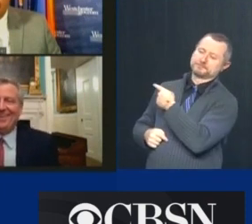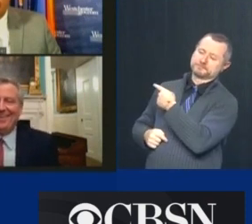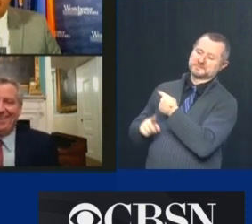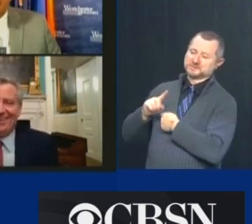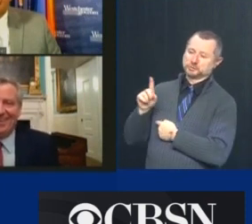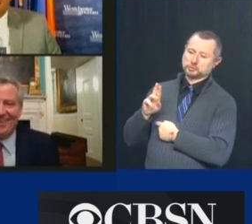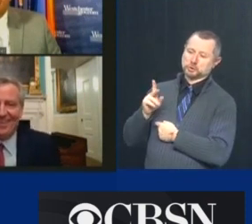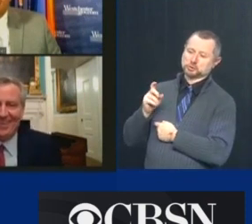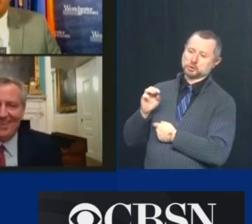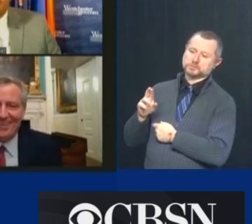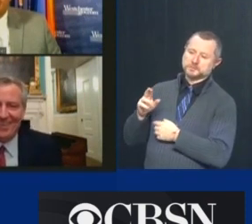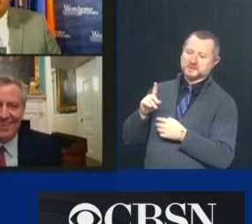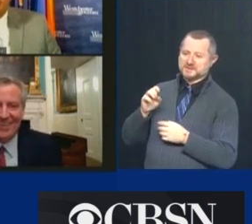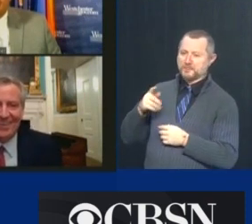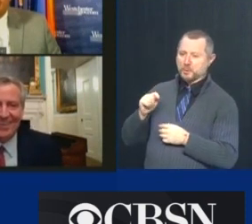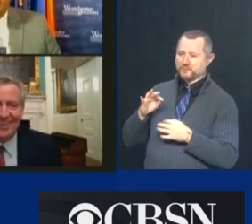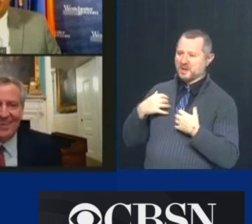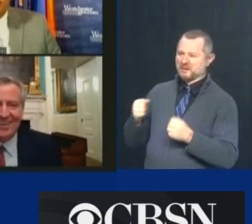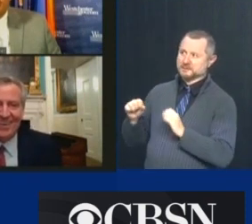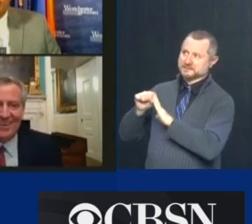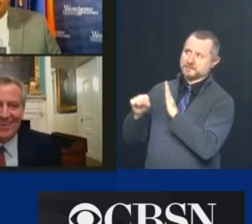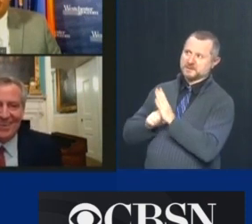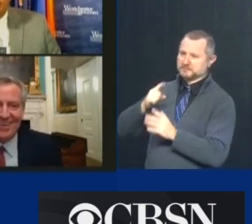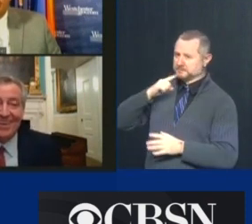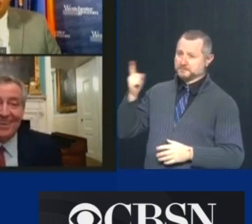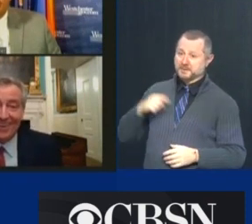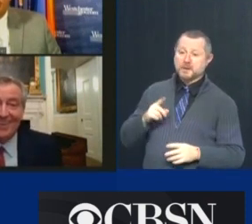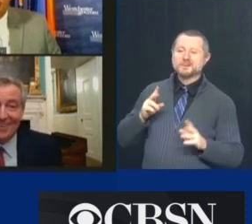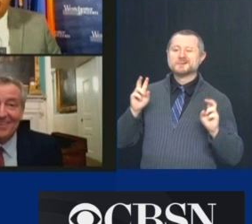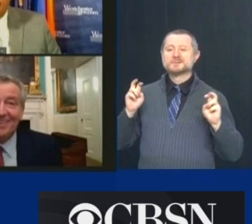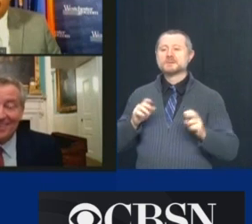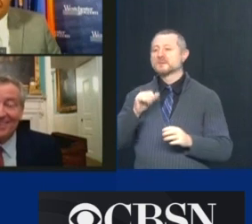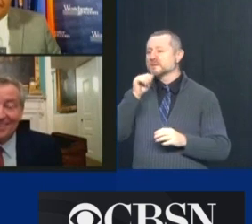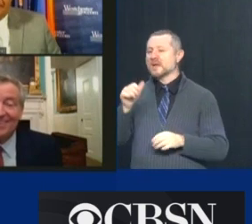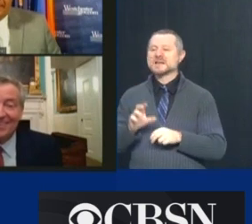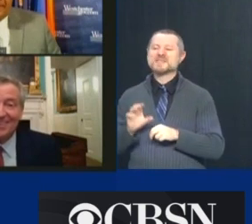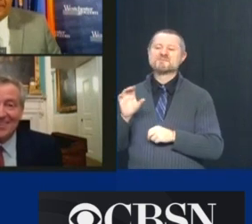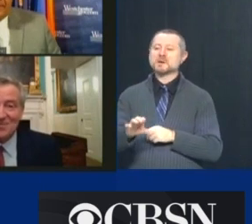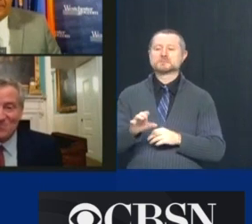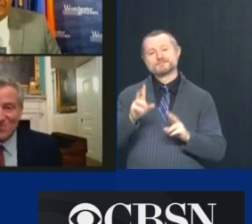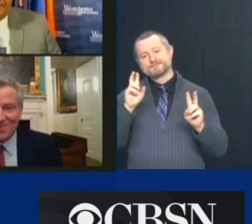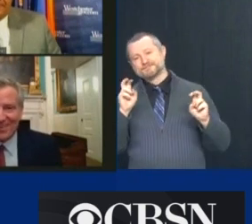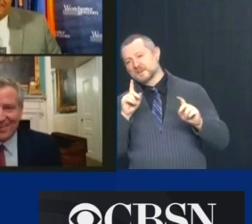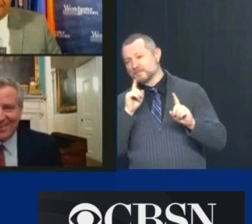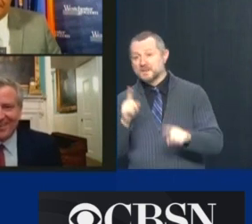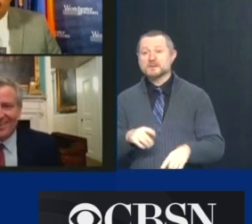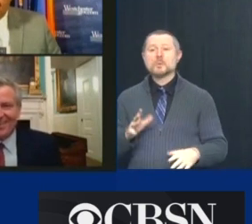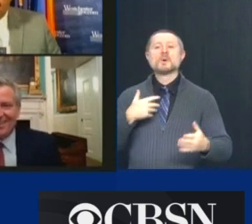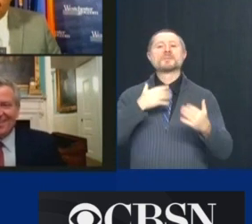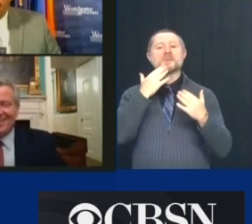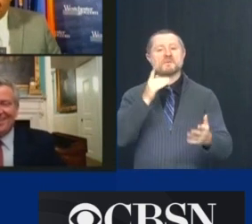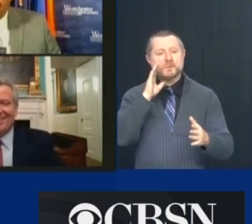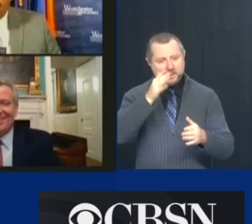state mandates. And it was an unfunded mandate. Thank you all very much. Thank you. God bless you.